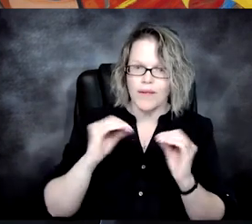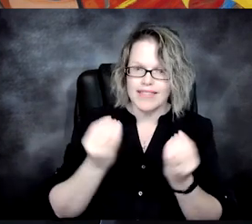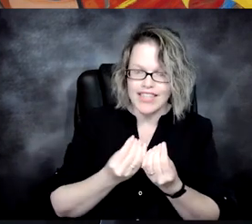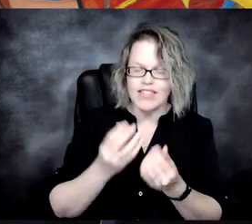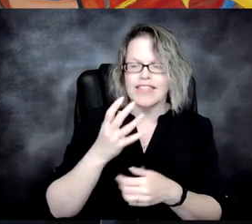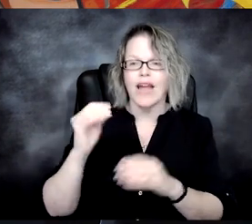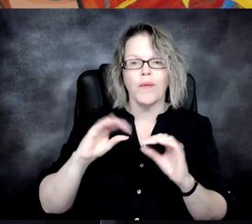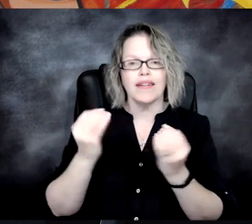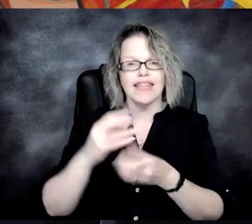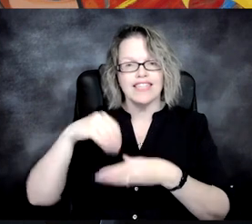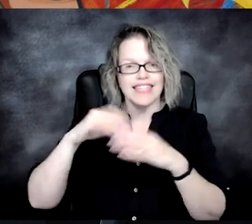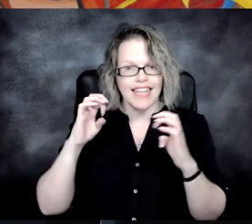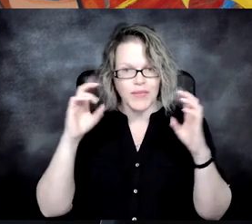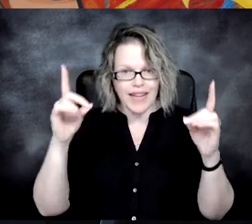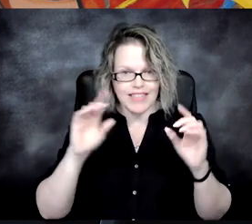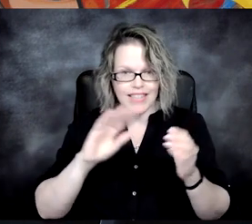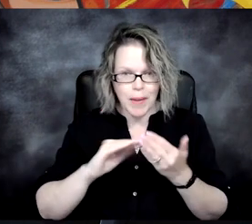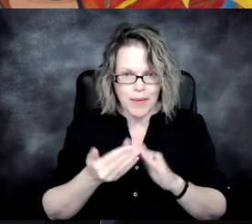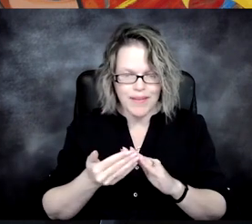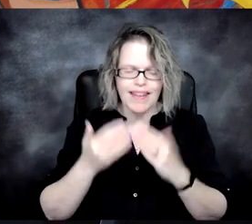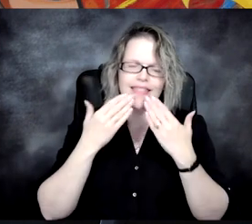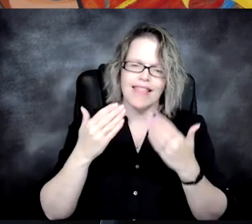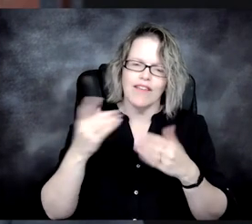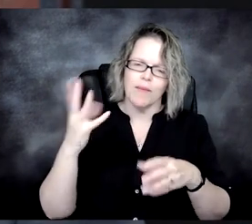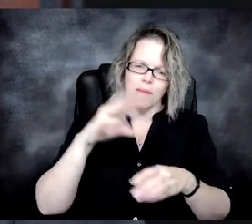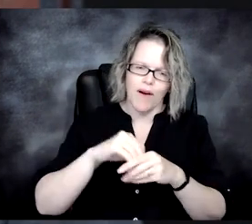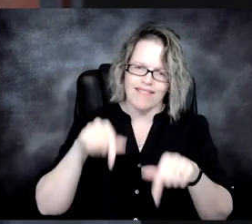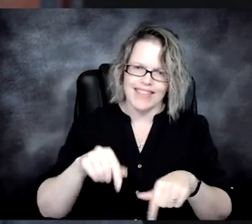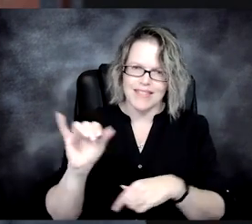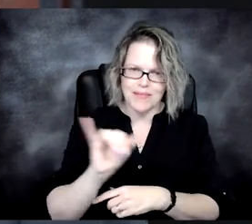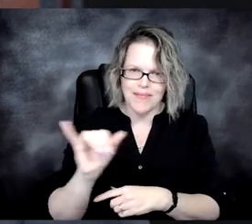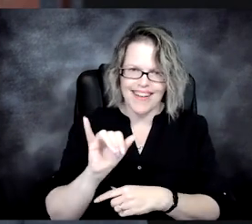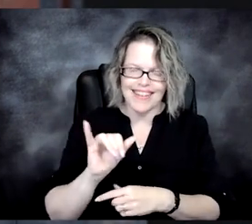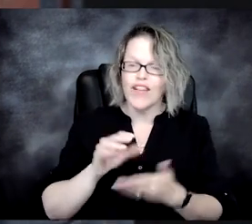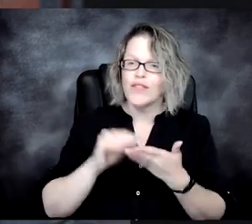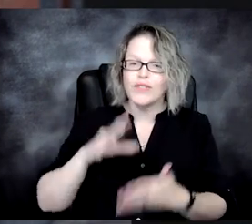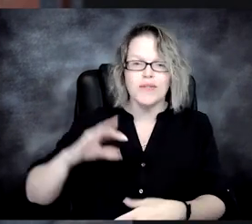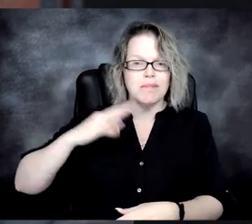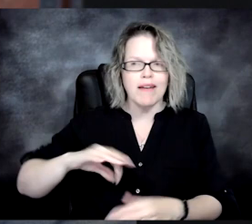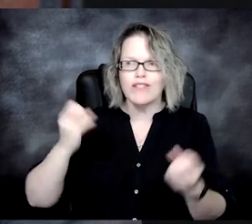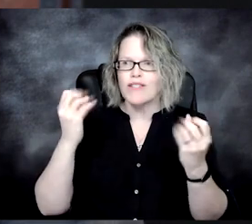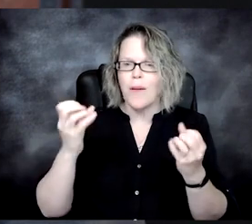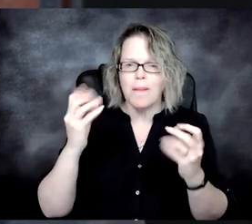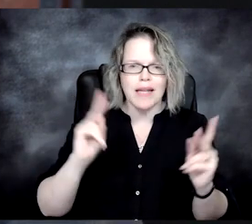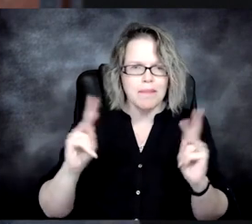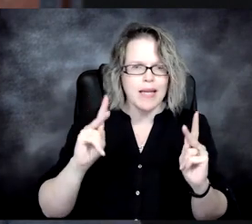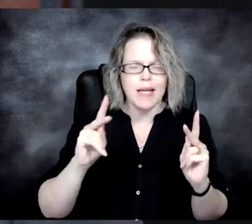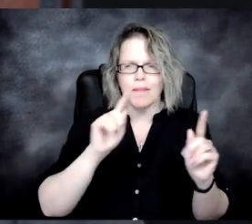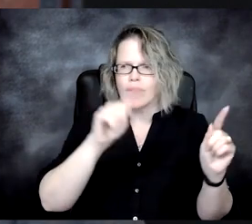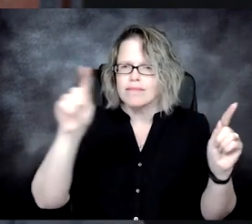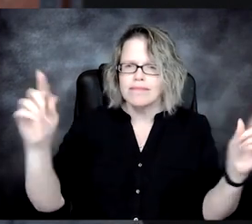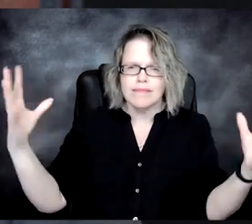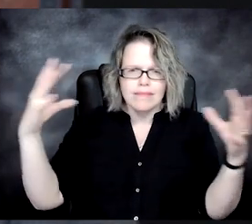organizations within the education community. So thank you for being a part of this as well. Our students benefit when so many voices and so many visions